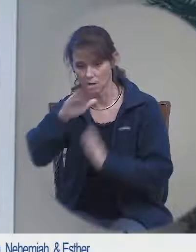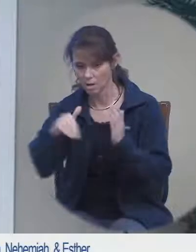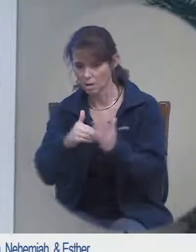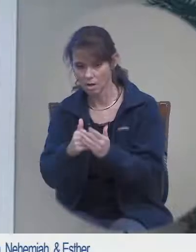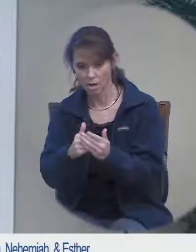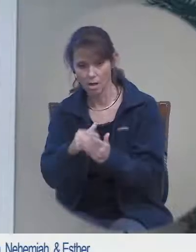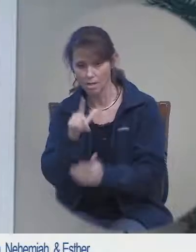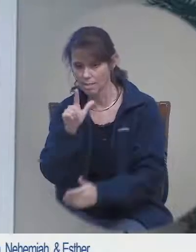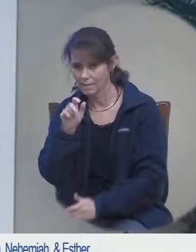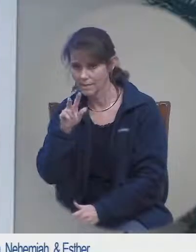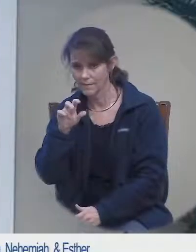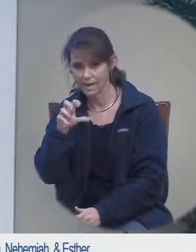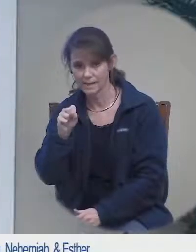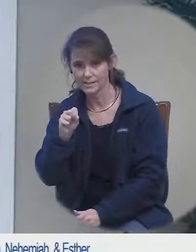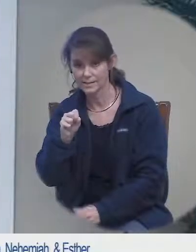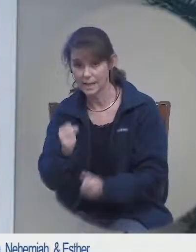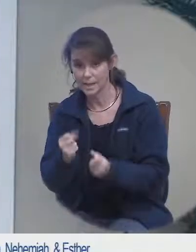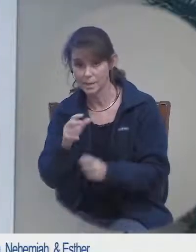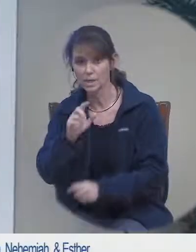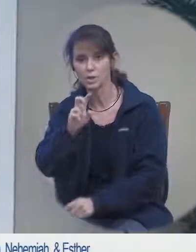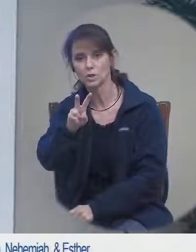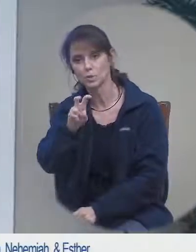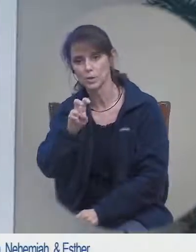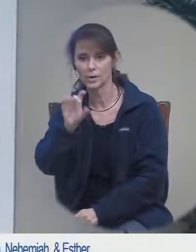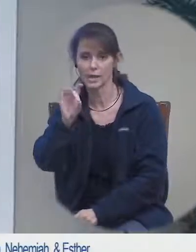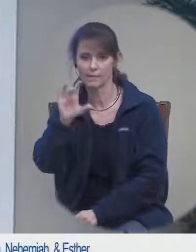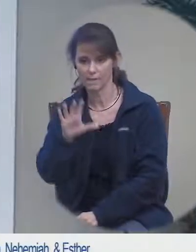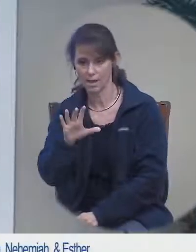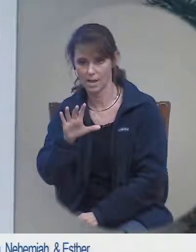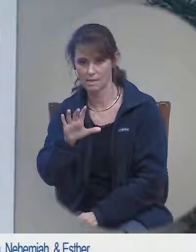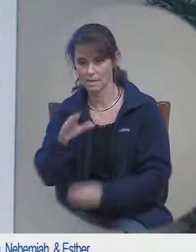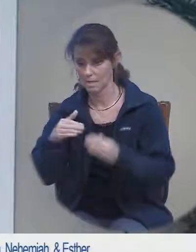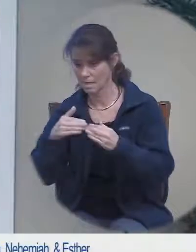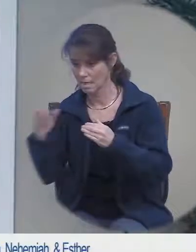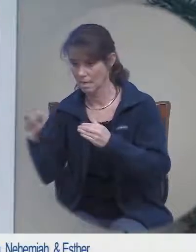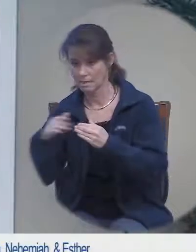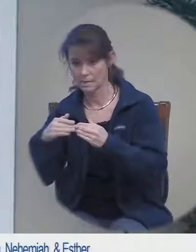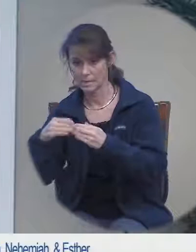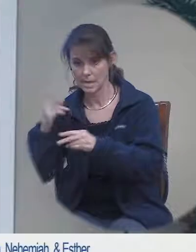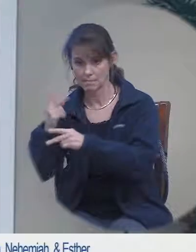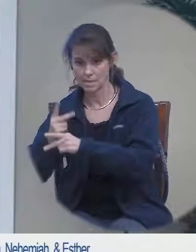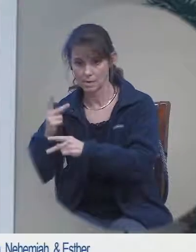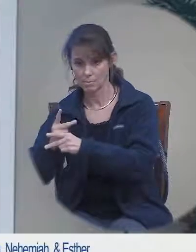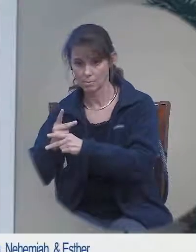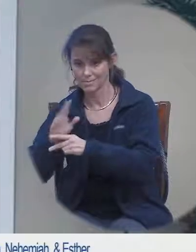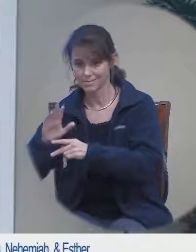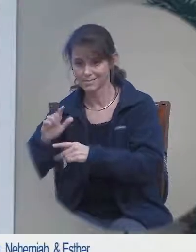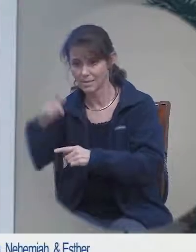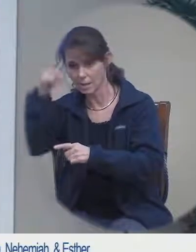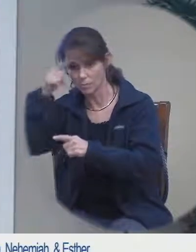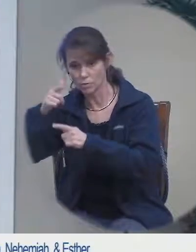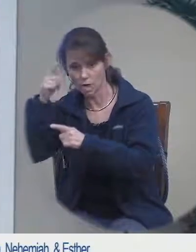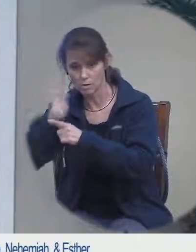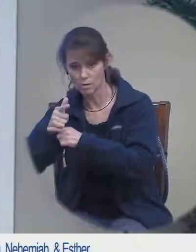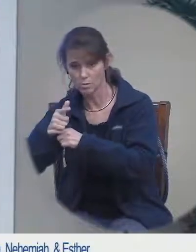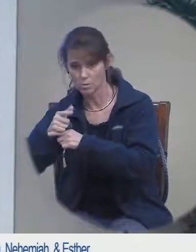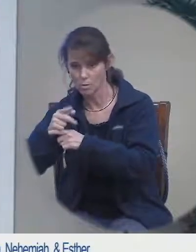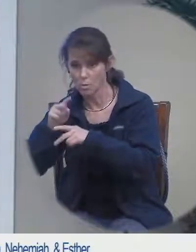the holy city were 285, and also the gatekeepers of Akub, Talmon, and their brethren who kept watch